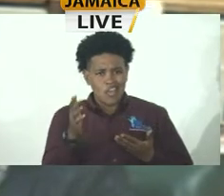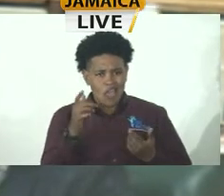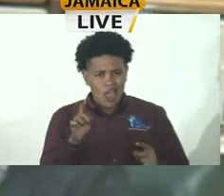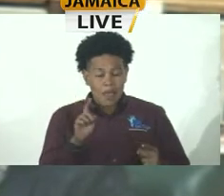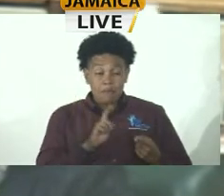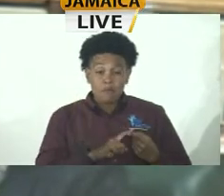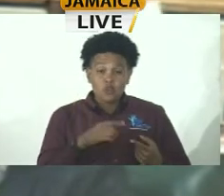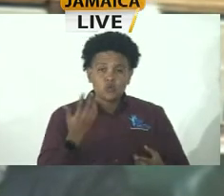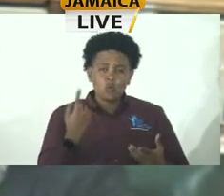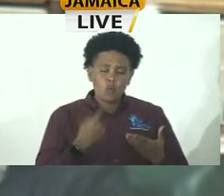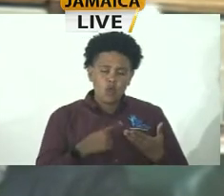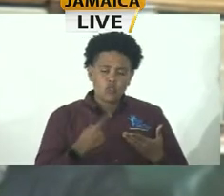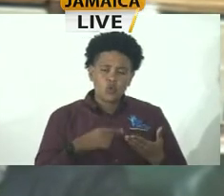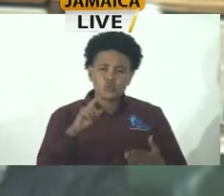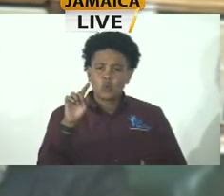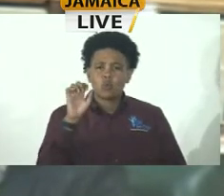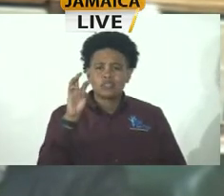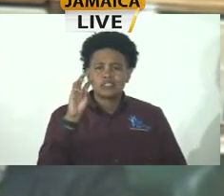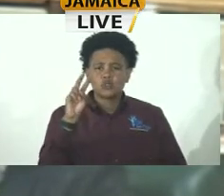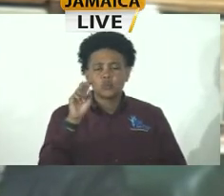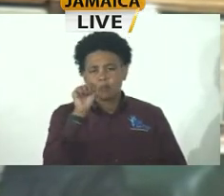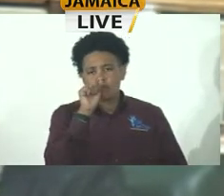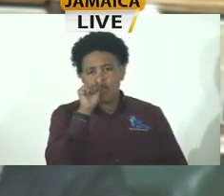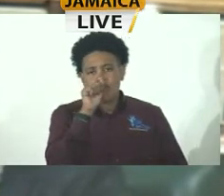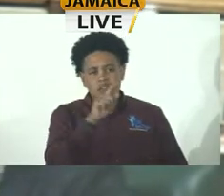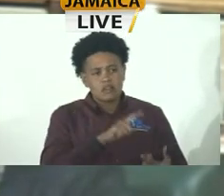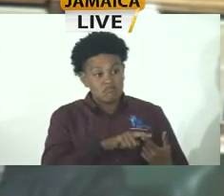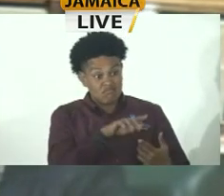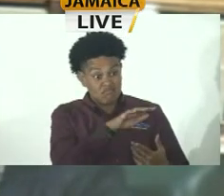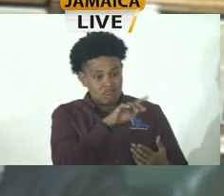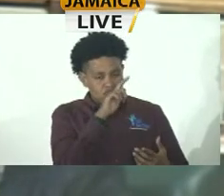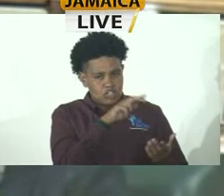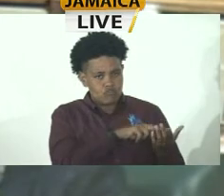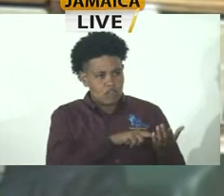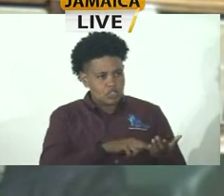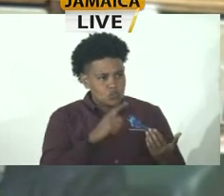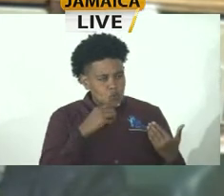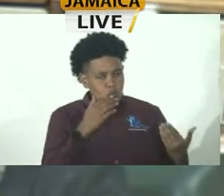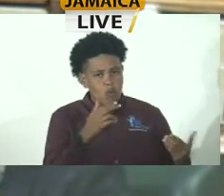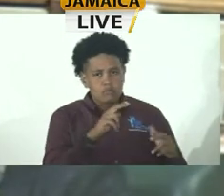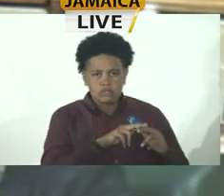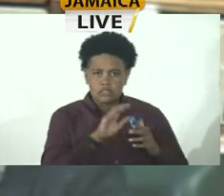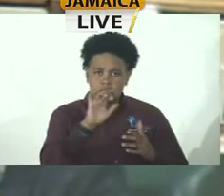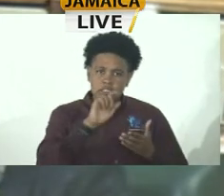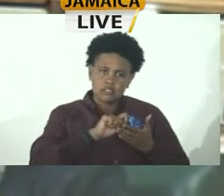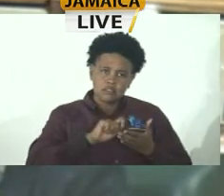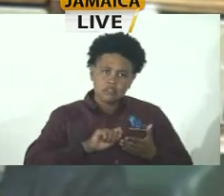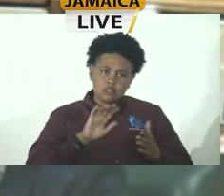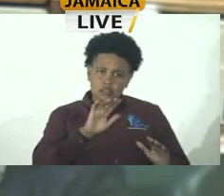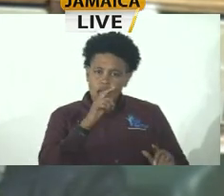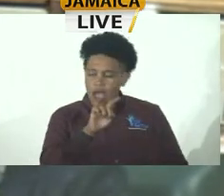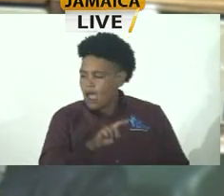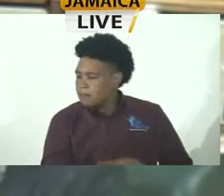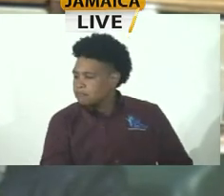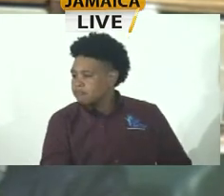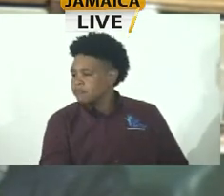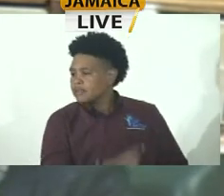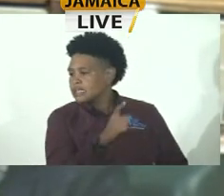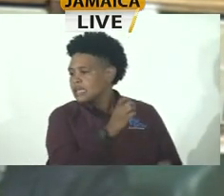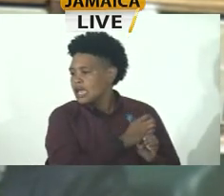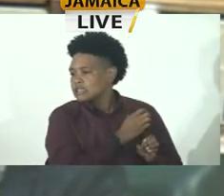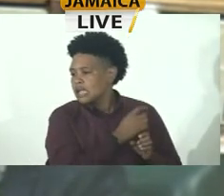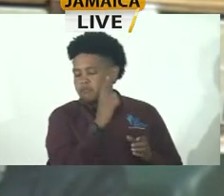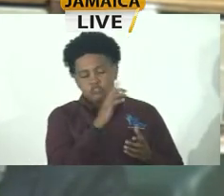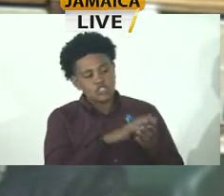and 1162 private candidates are registered to sit seasick these exams are